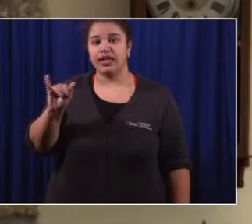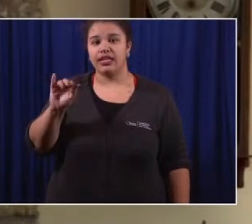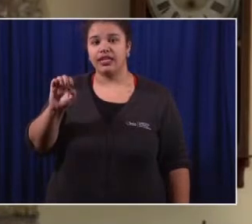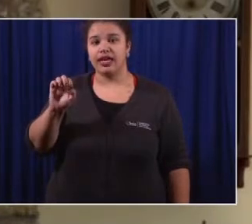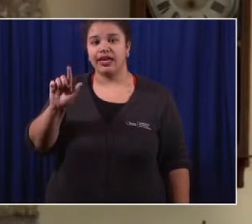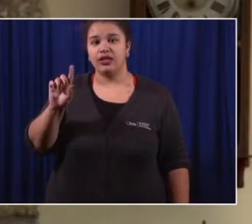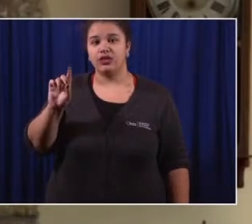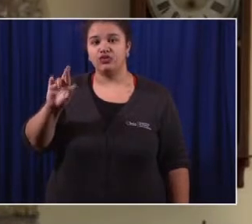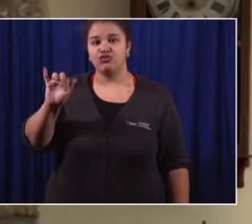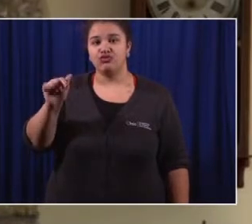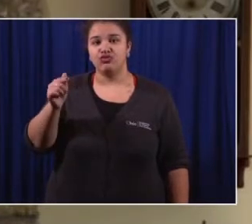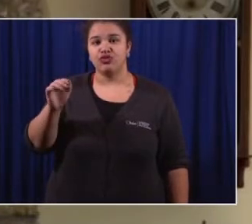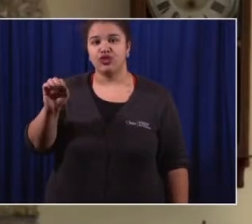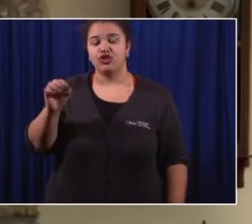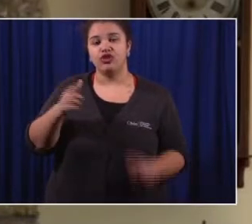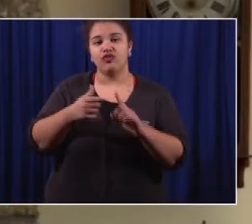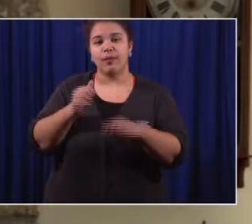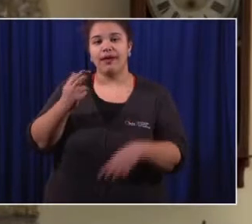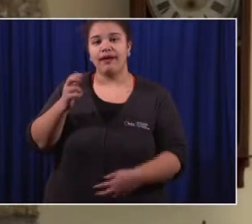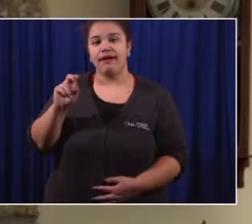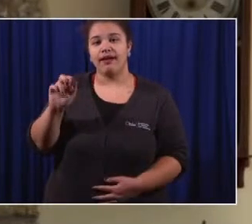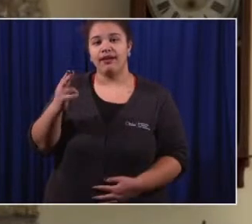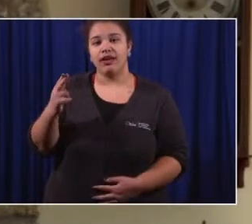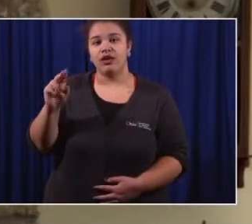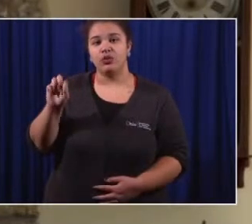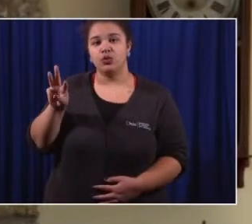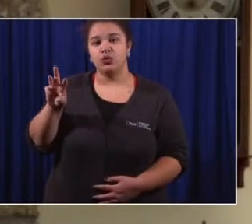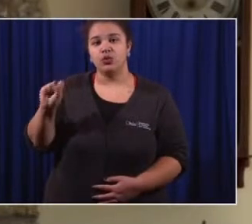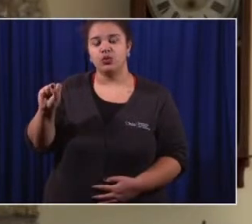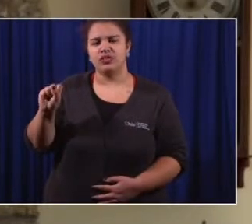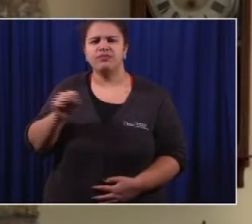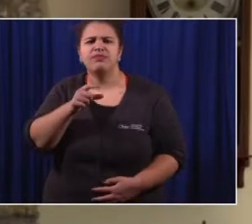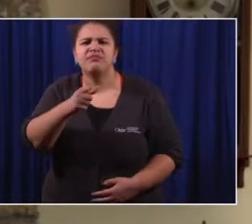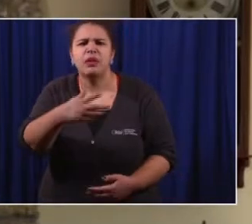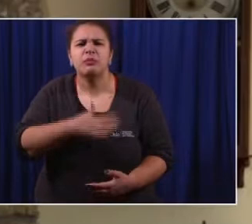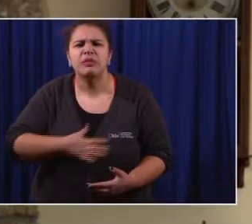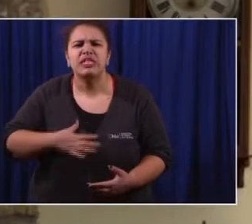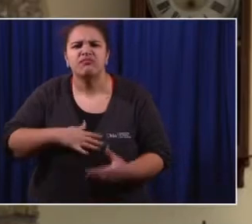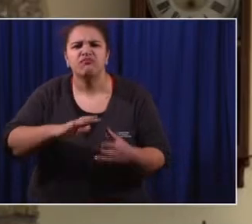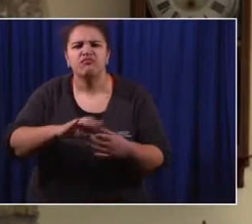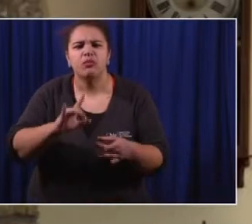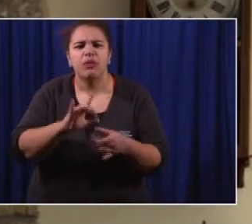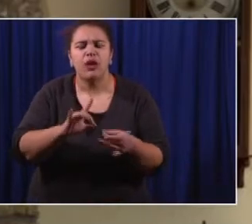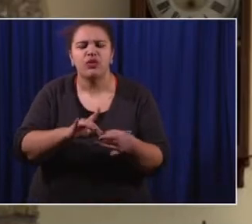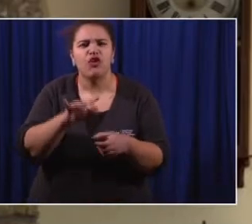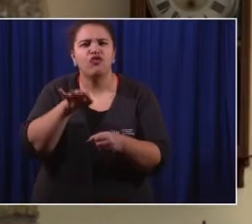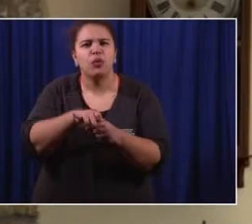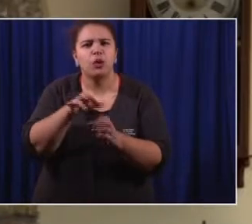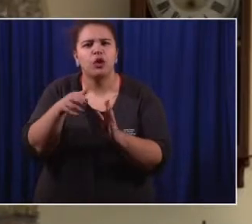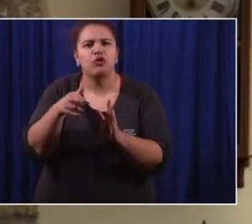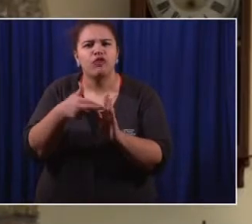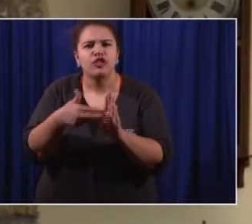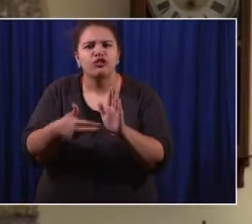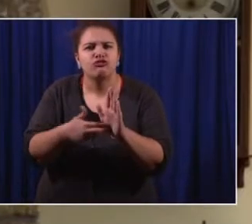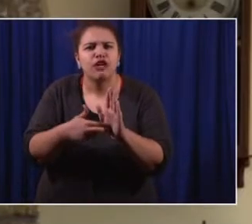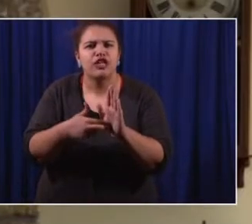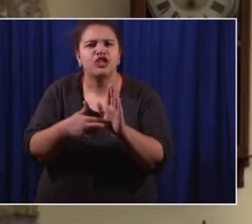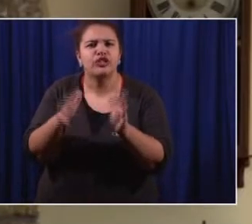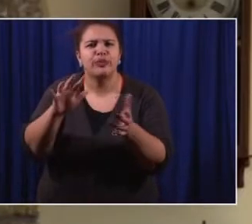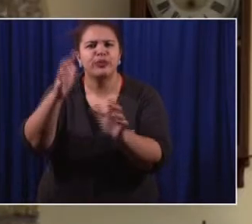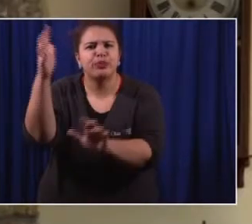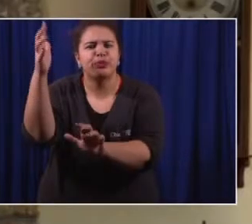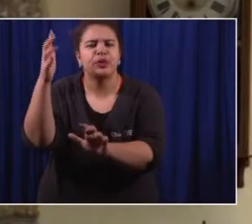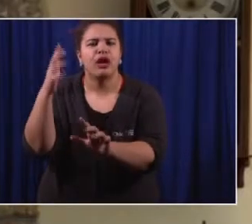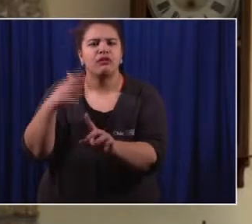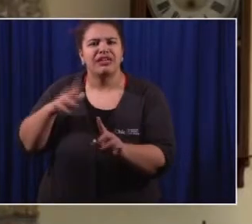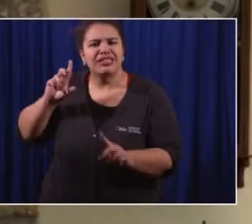So can you talk a little bit more about the voter registration issue you mentioned in your remarks? How did DAS become aware of that problem, and